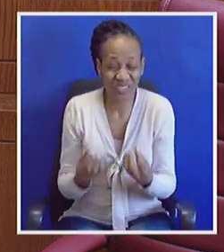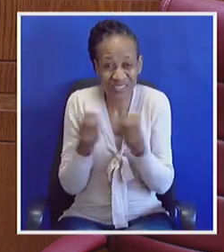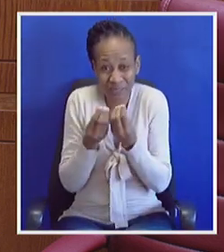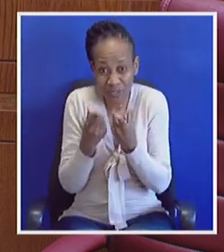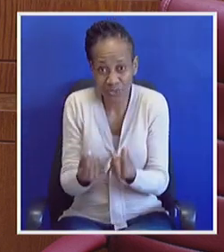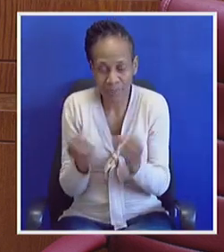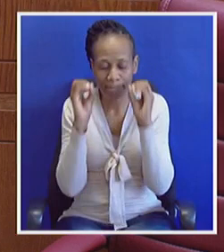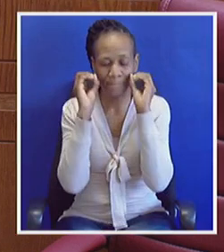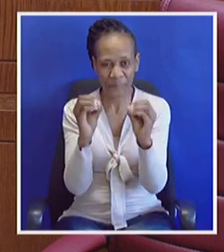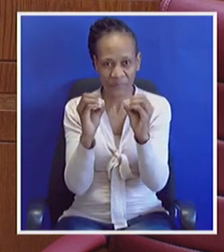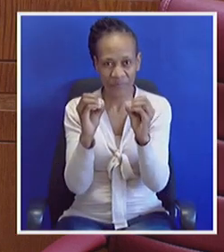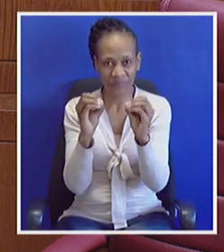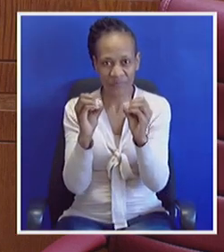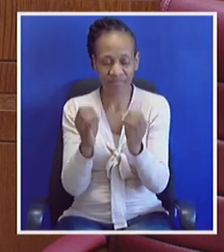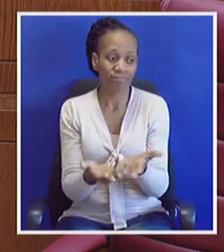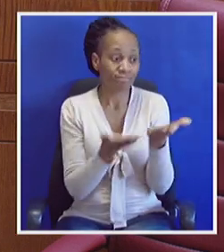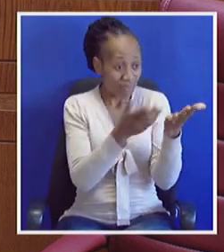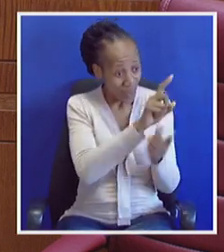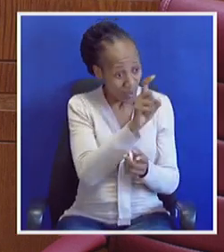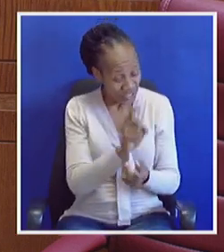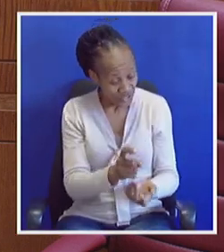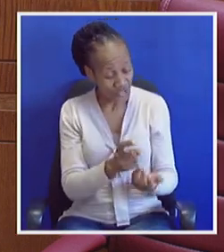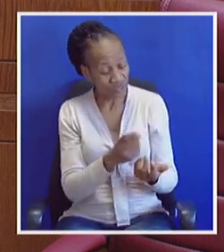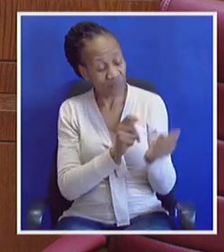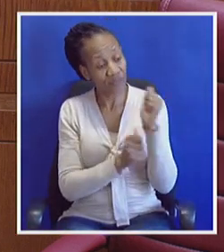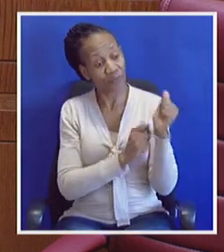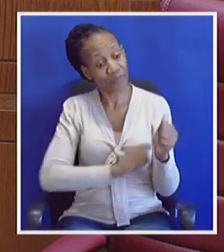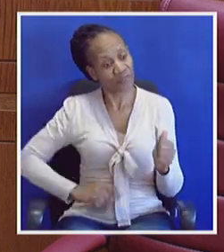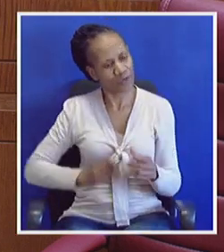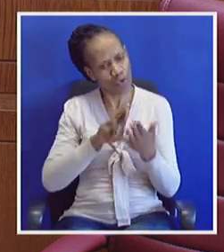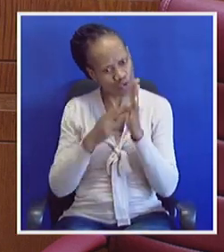my question to you, Honorable Deputy President, is in your role,